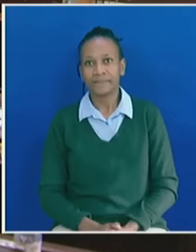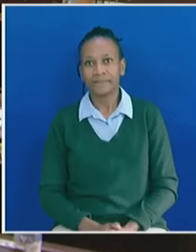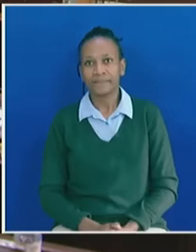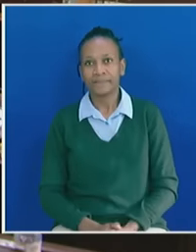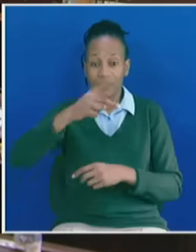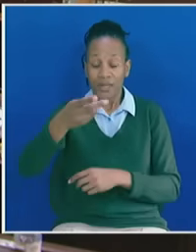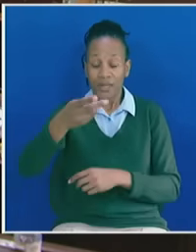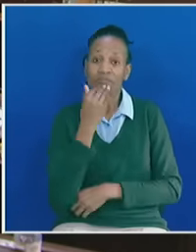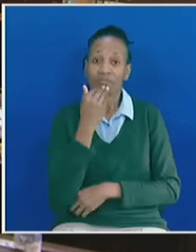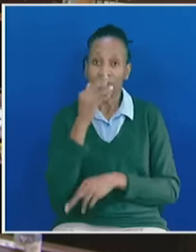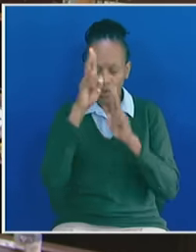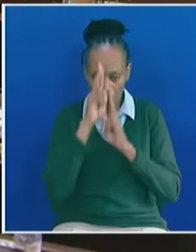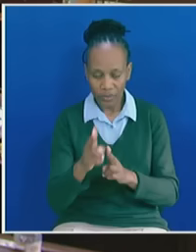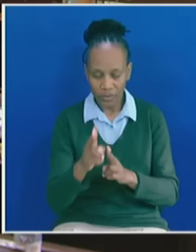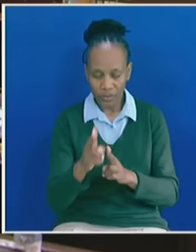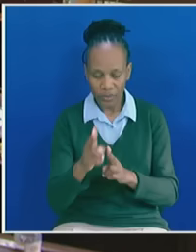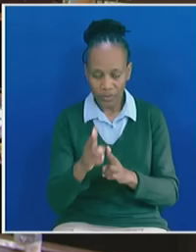The next speaker is the Honorable Groenewald.